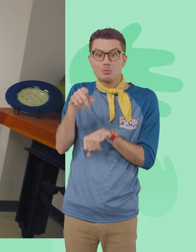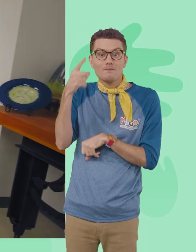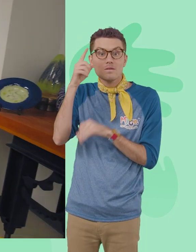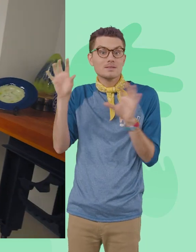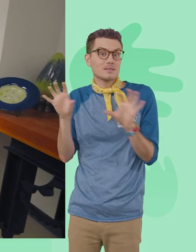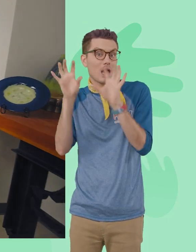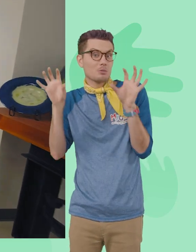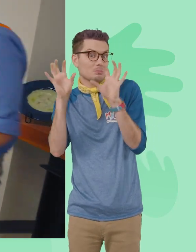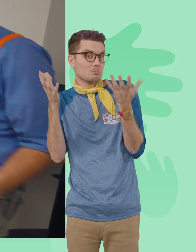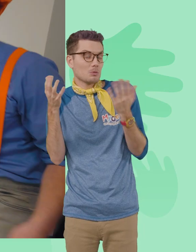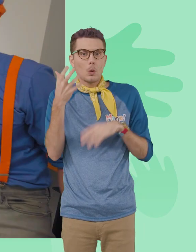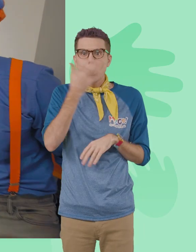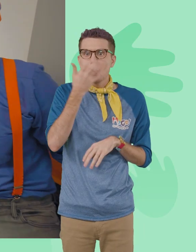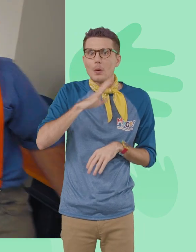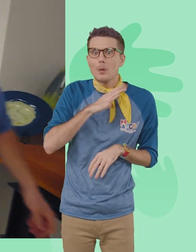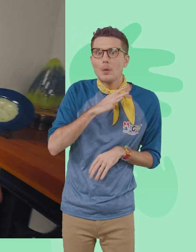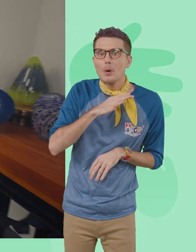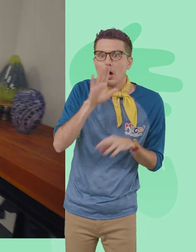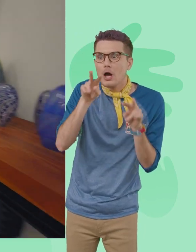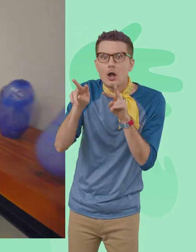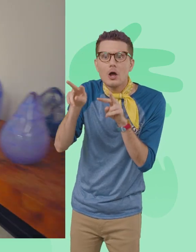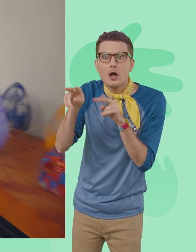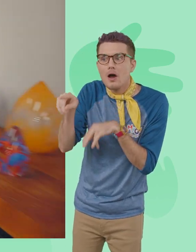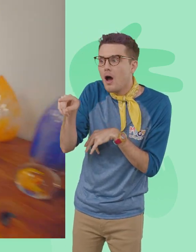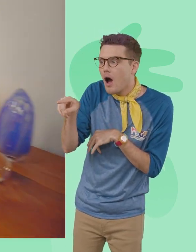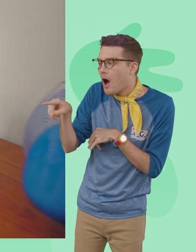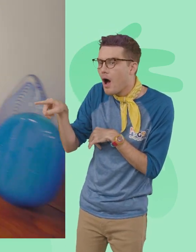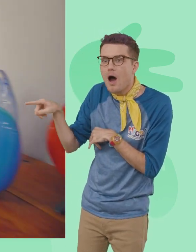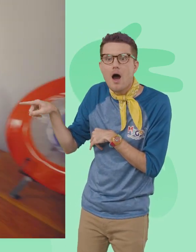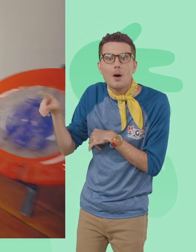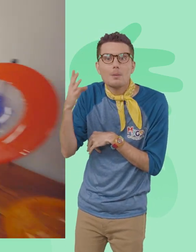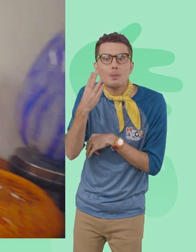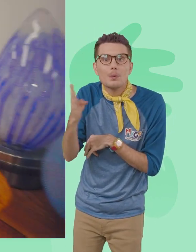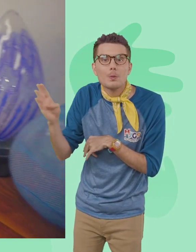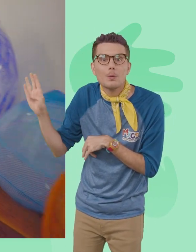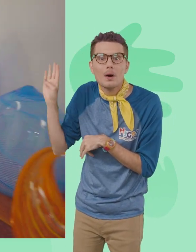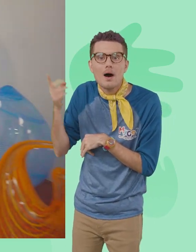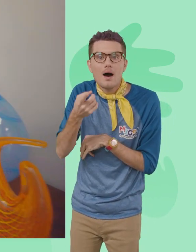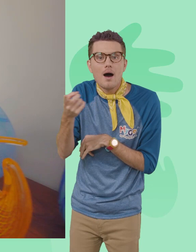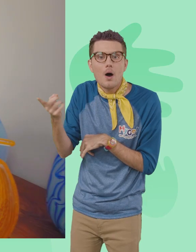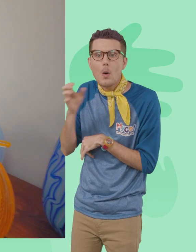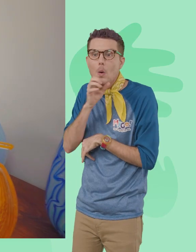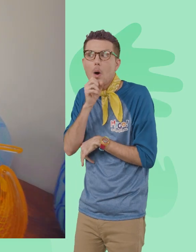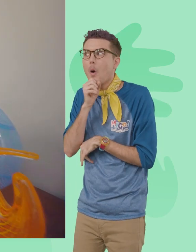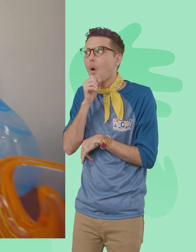Wow! This is so cool! Wow! Look at this!